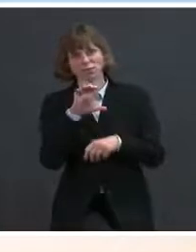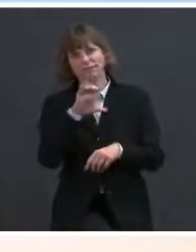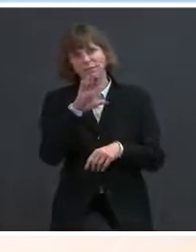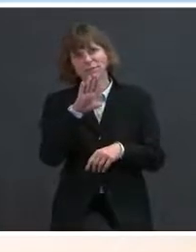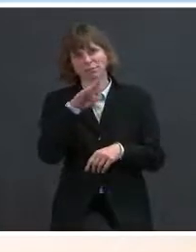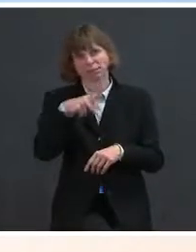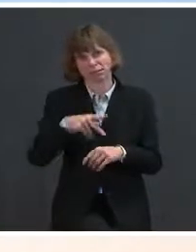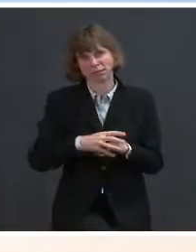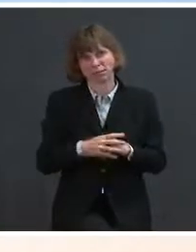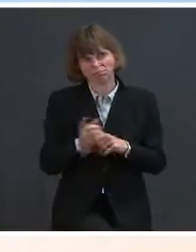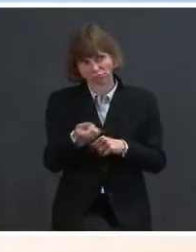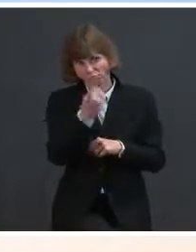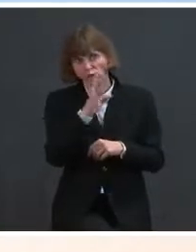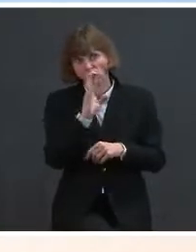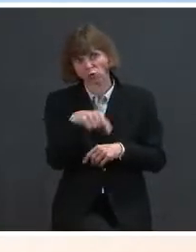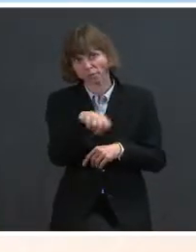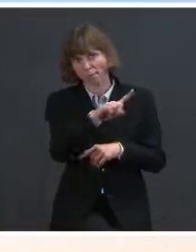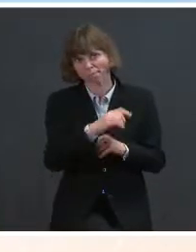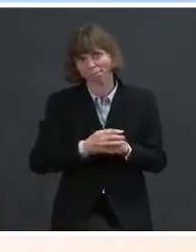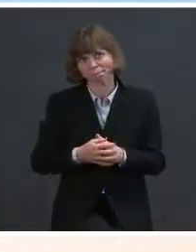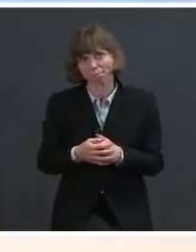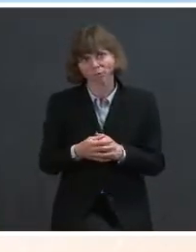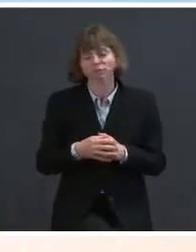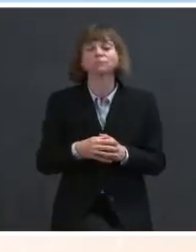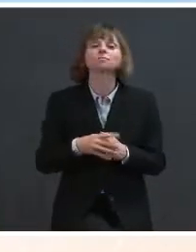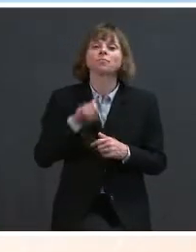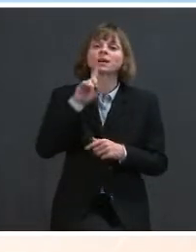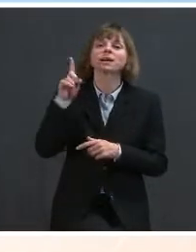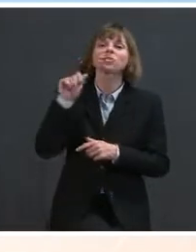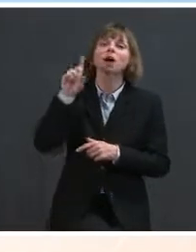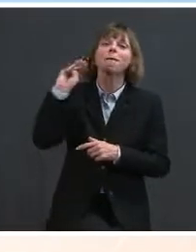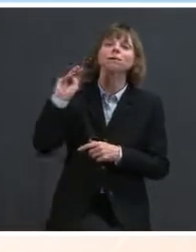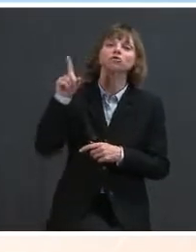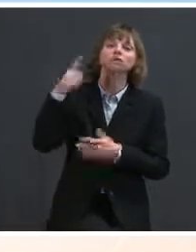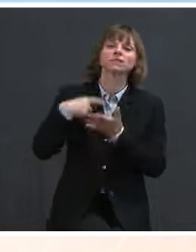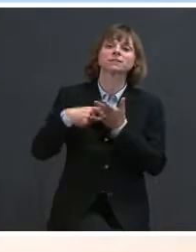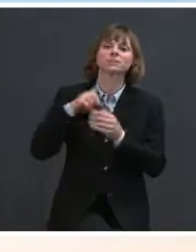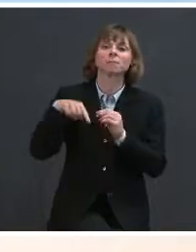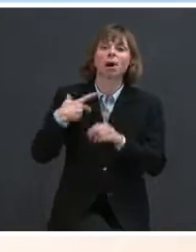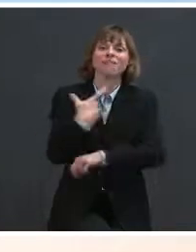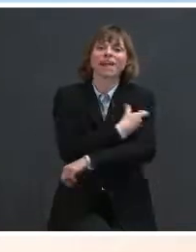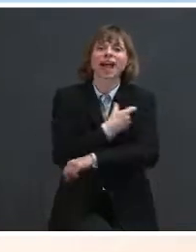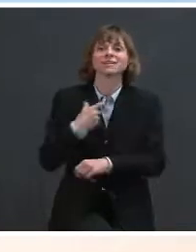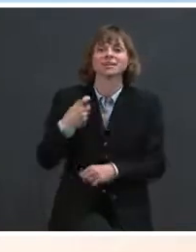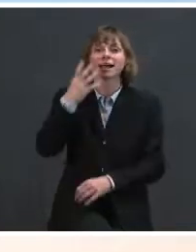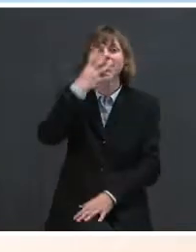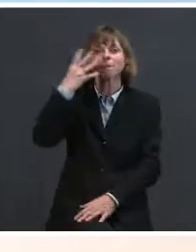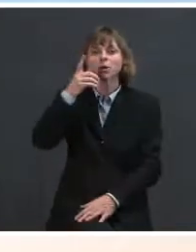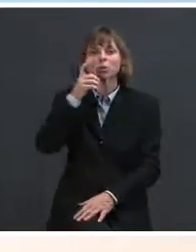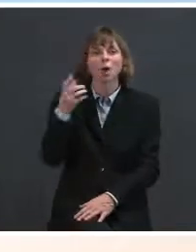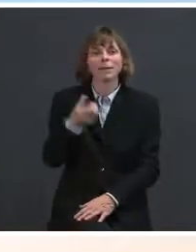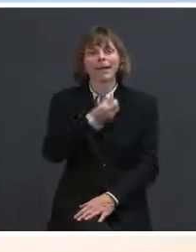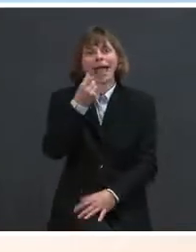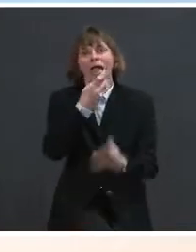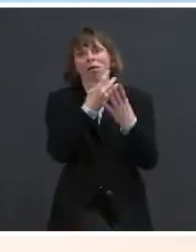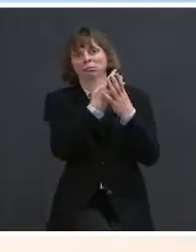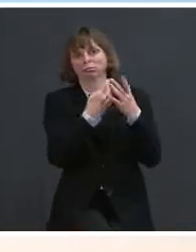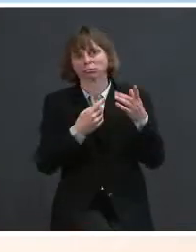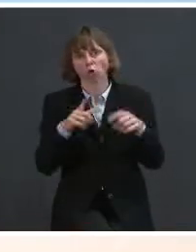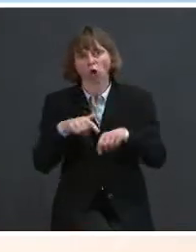know if there are any administration discussions about vaccinating some of these migrants who are being held for much longer